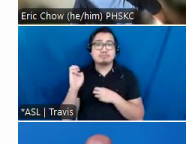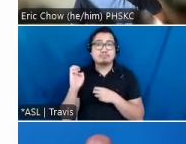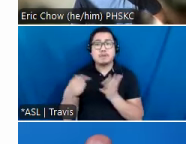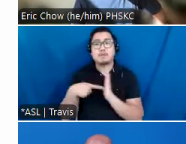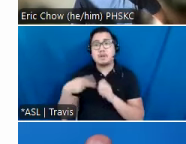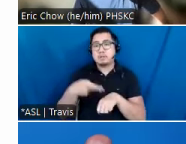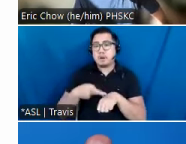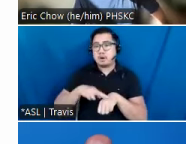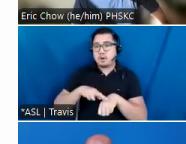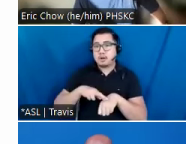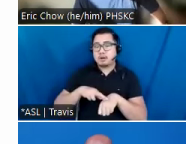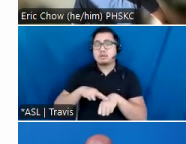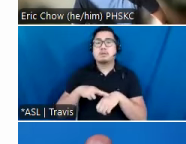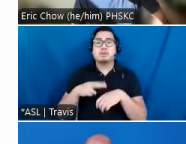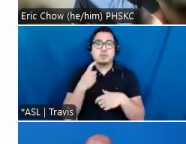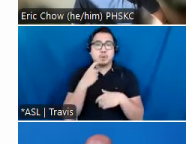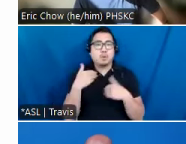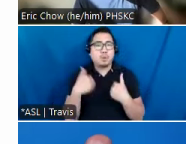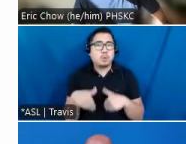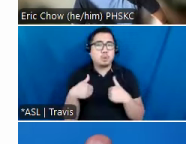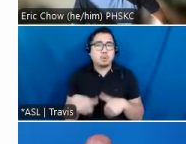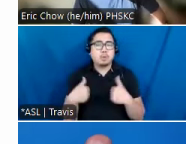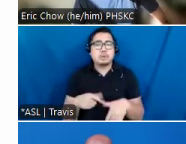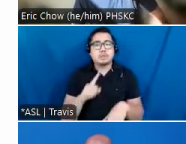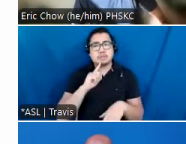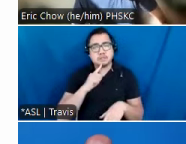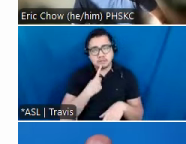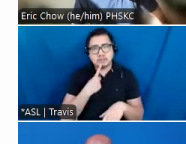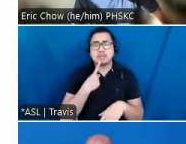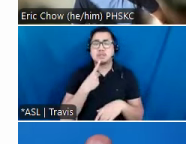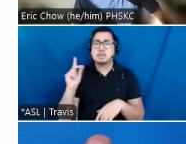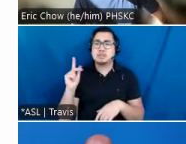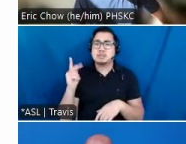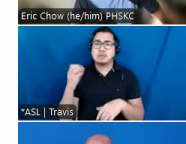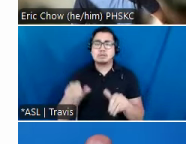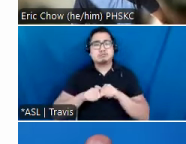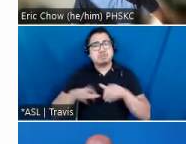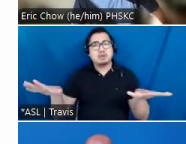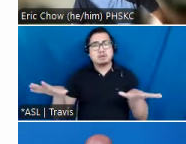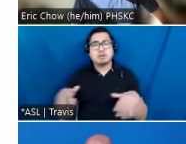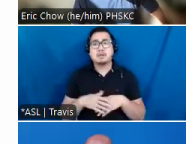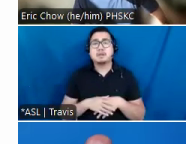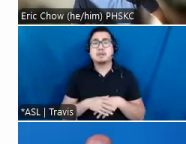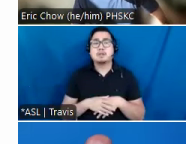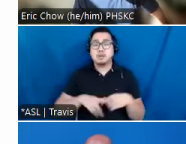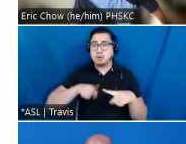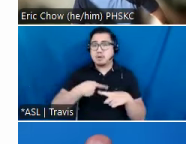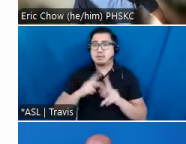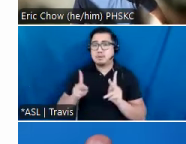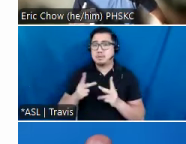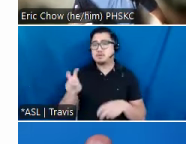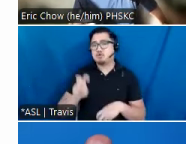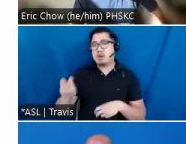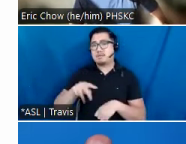Rico in particular has experienced a large dengue outbreak. So, people who are traveling there, it is always recommended to take precautions